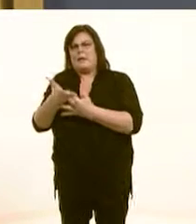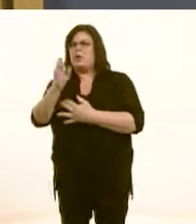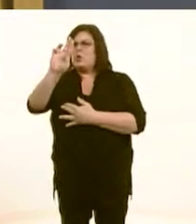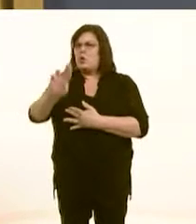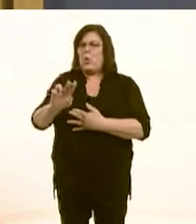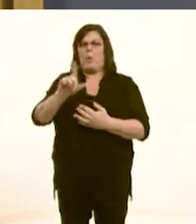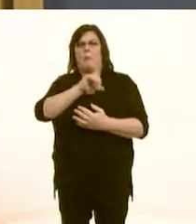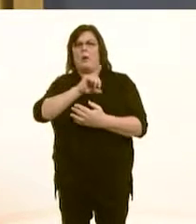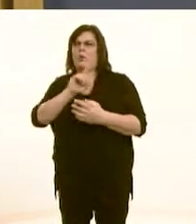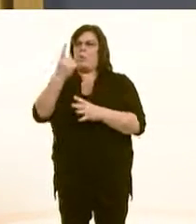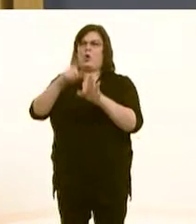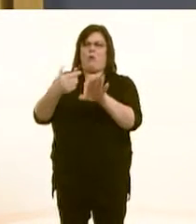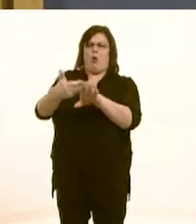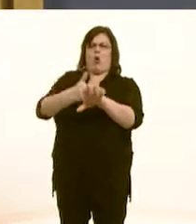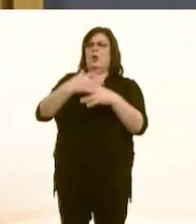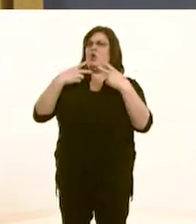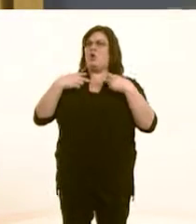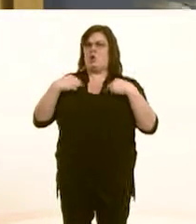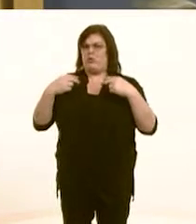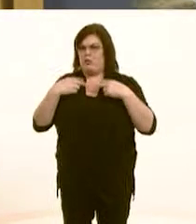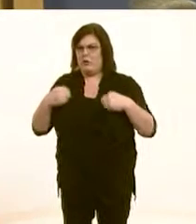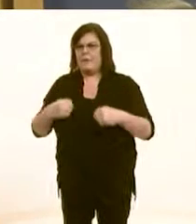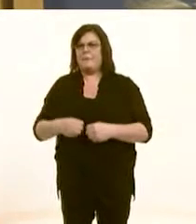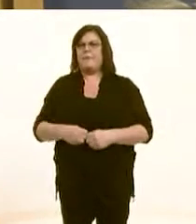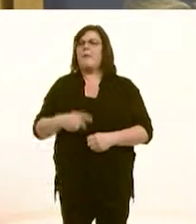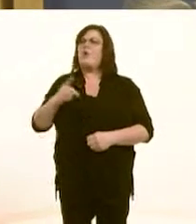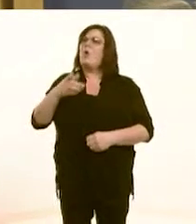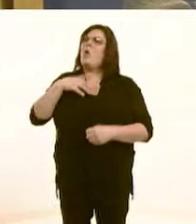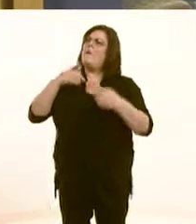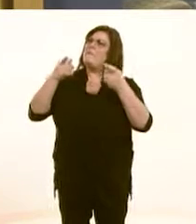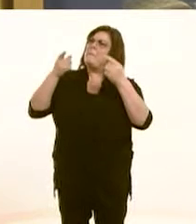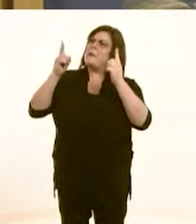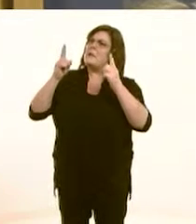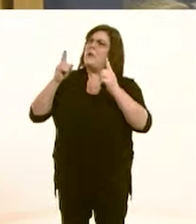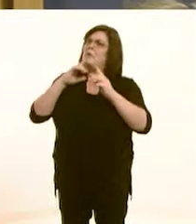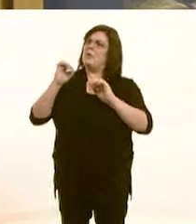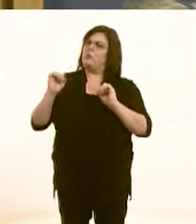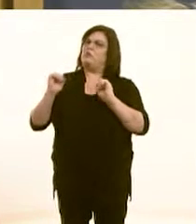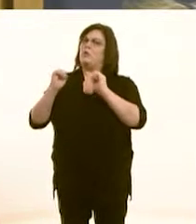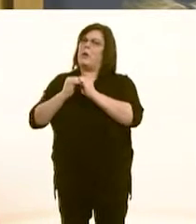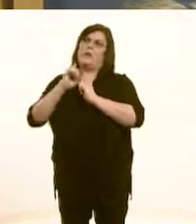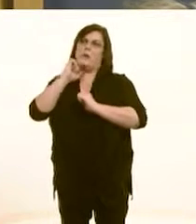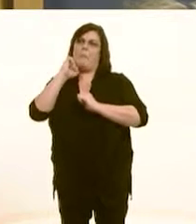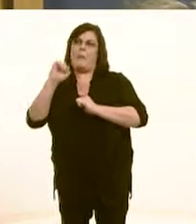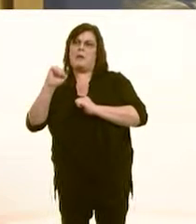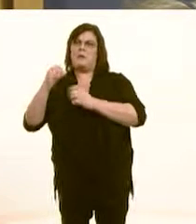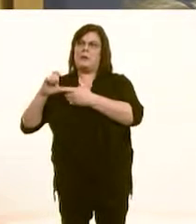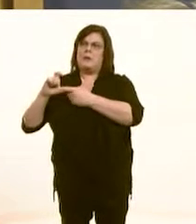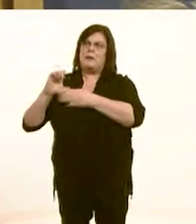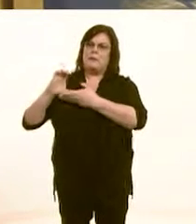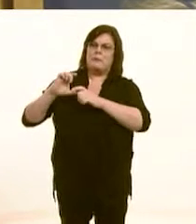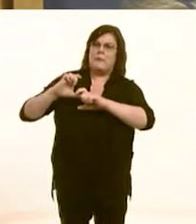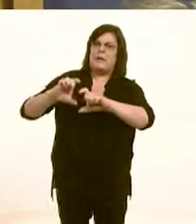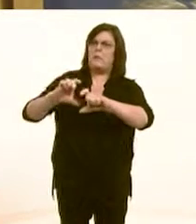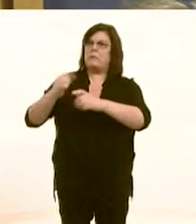gone through Flying Start. Will the First Minister commit to the continuation of Flying Start? Is that just